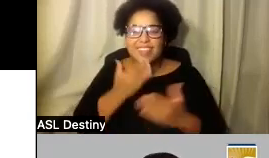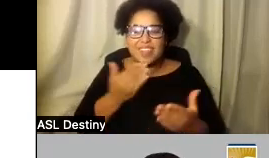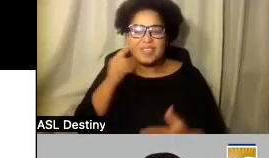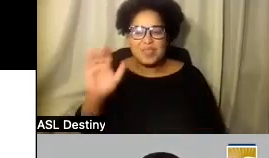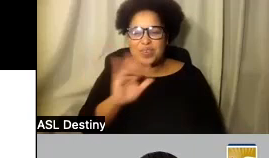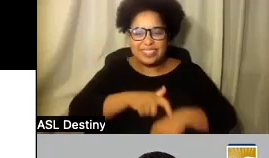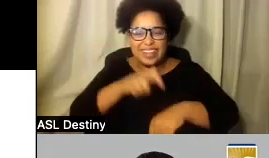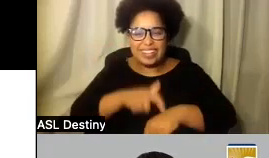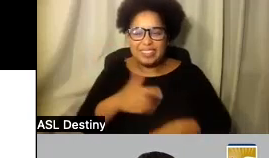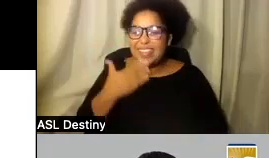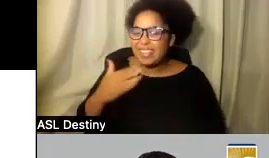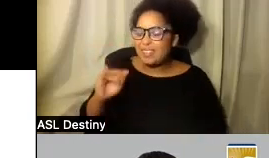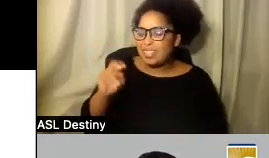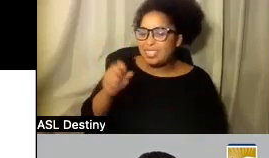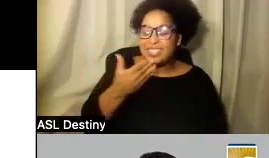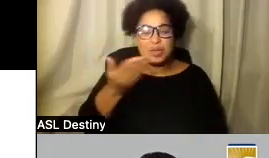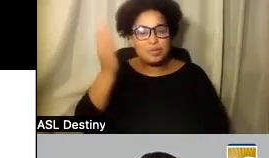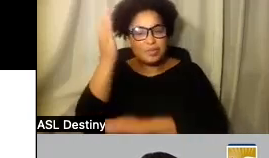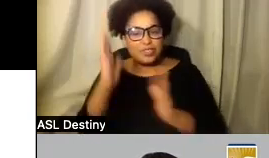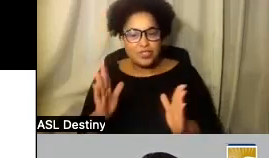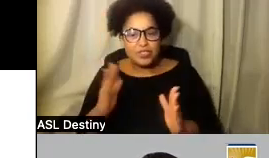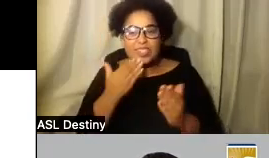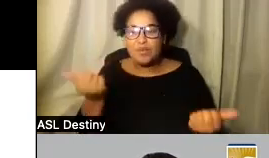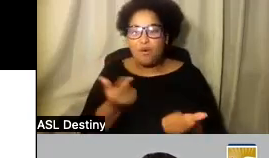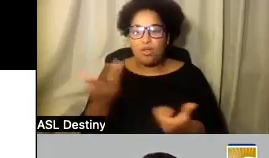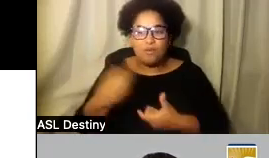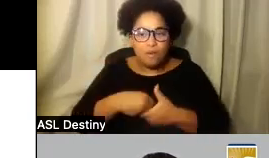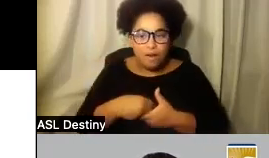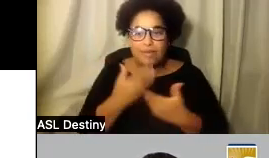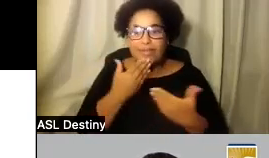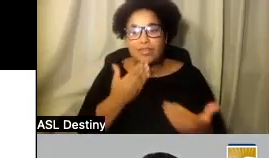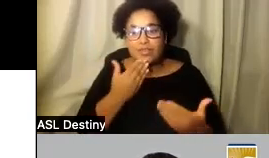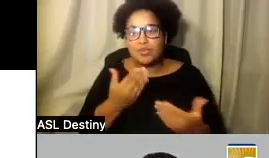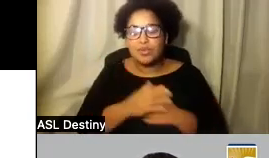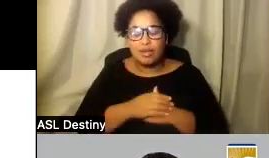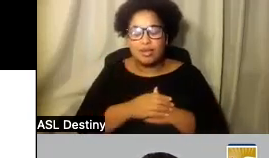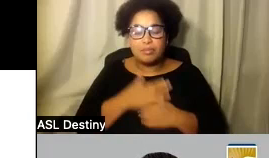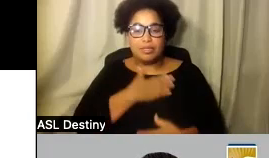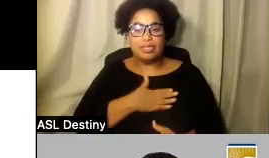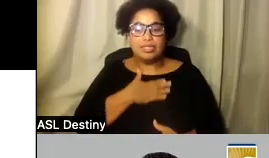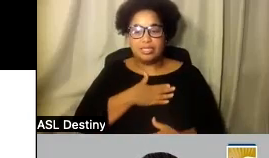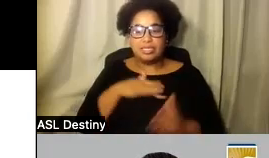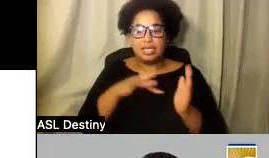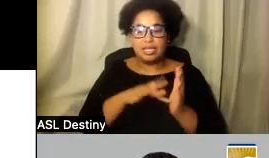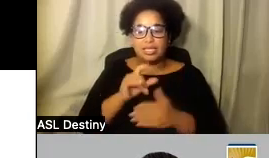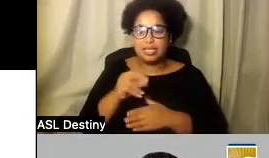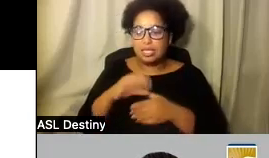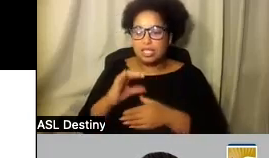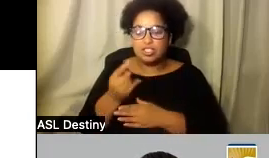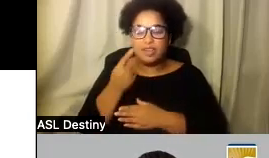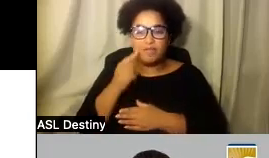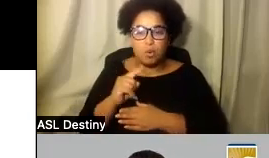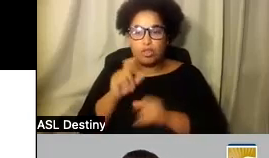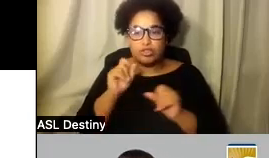Inez. Thank you to all our presenters and our attendees, and do please click the link in the chat for the